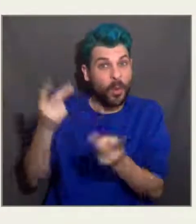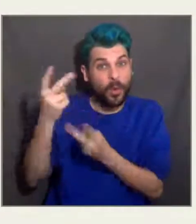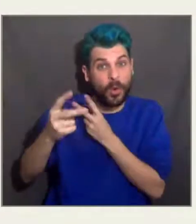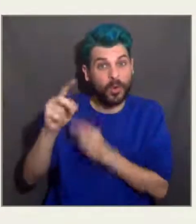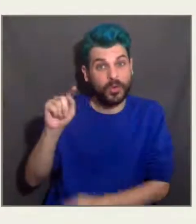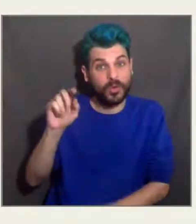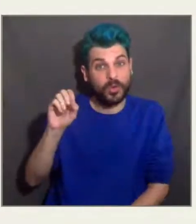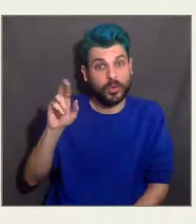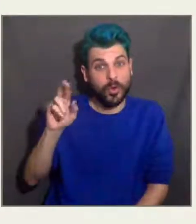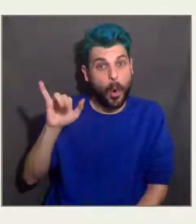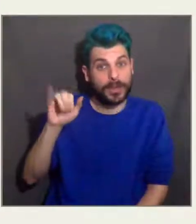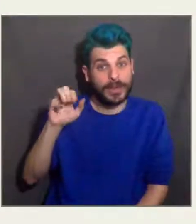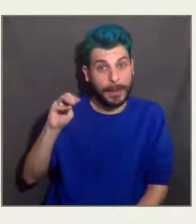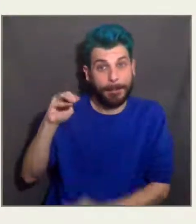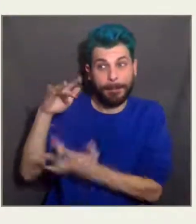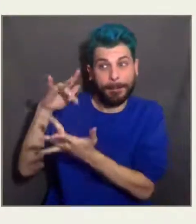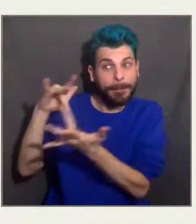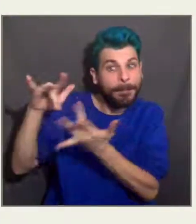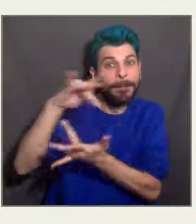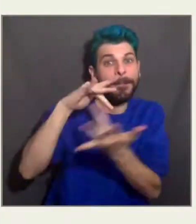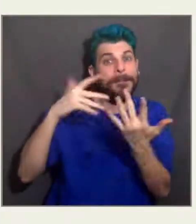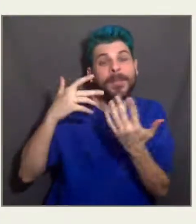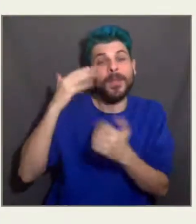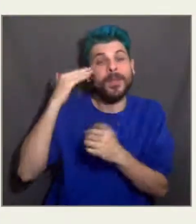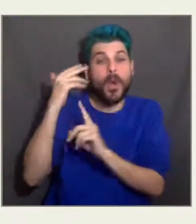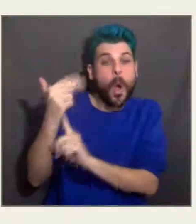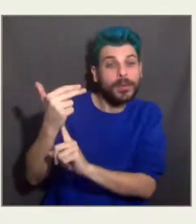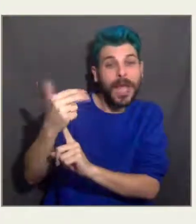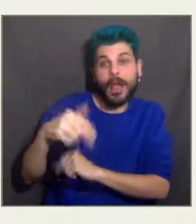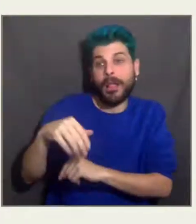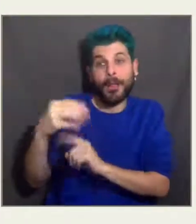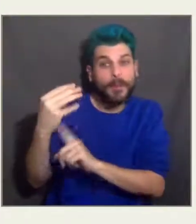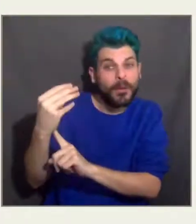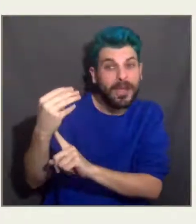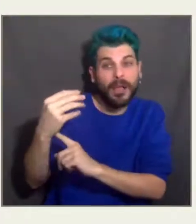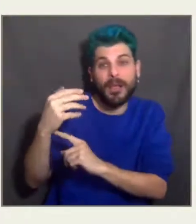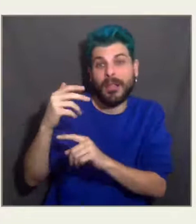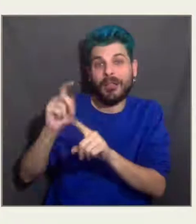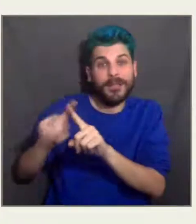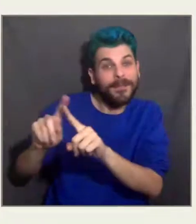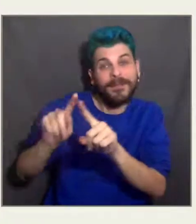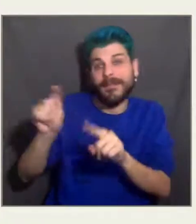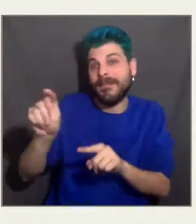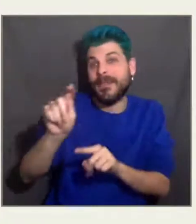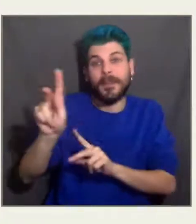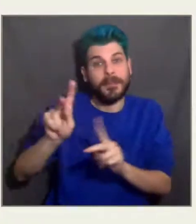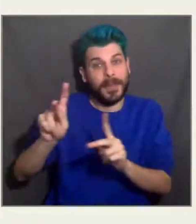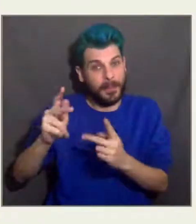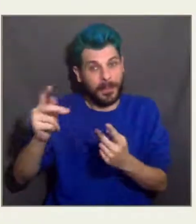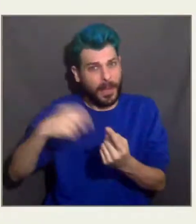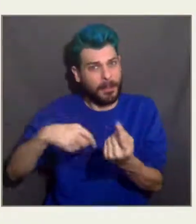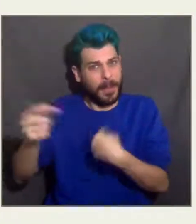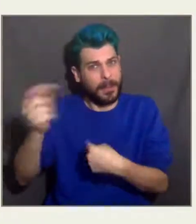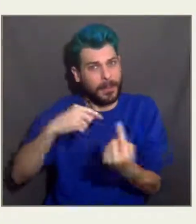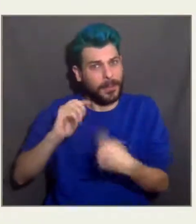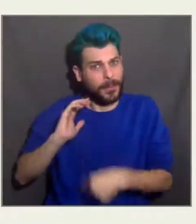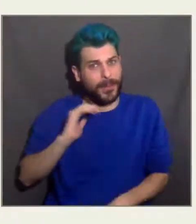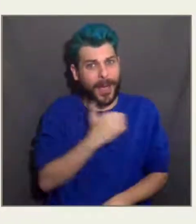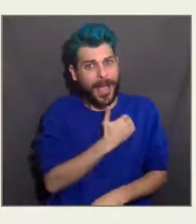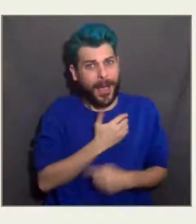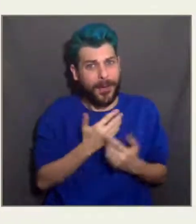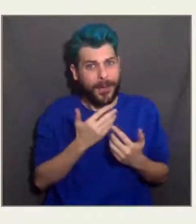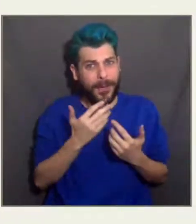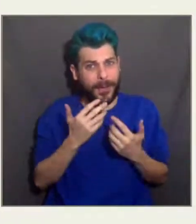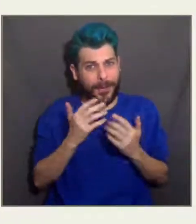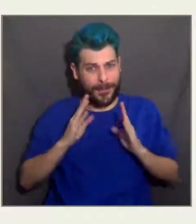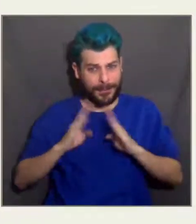coming into Portland, from the hotel motel industry, right, to all of the folks who cater. So there's a lot of folks that